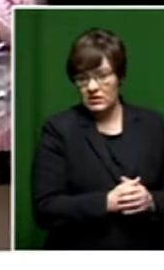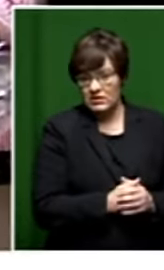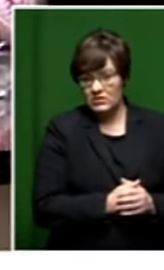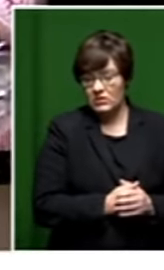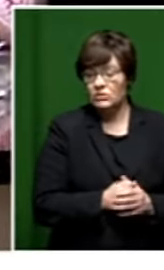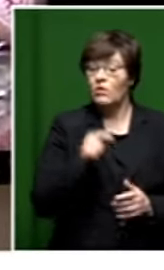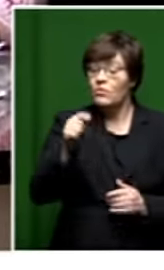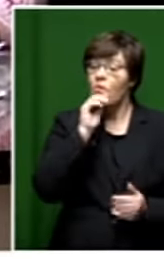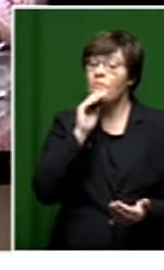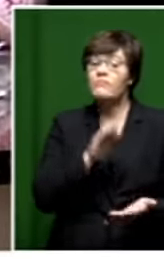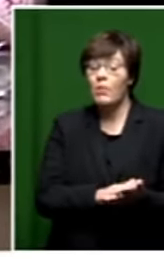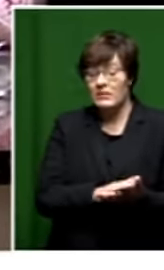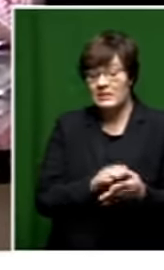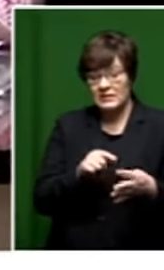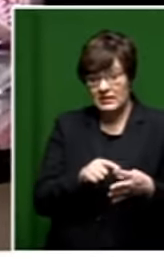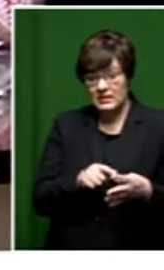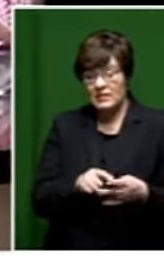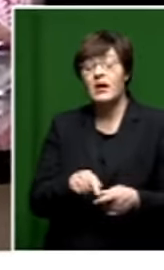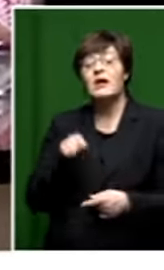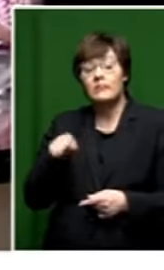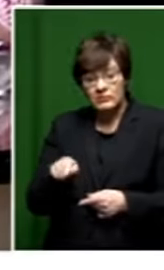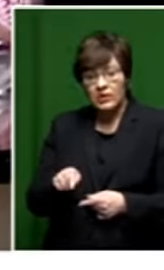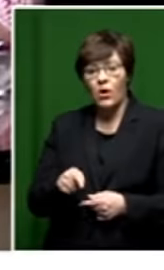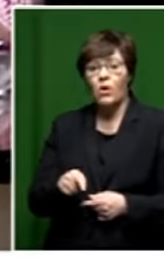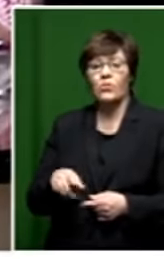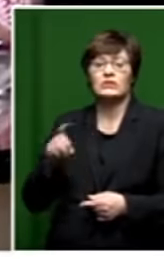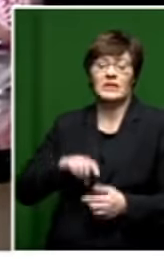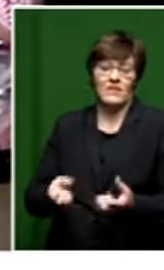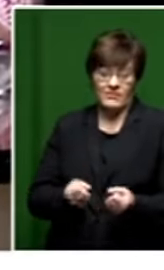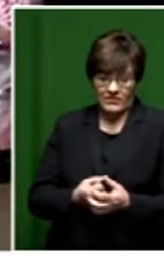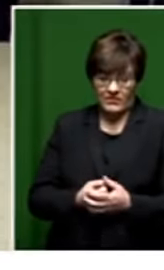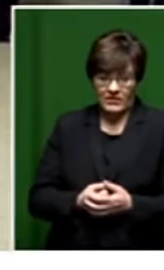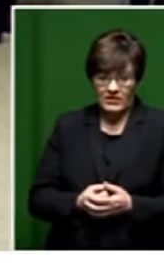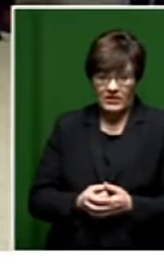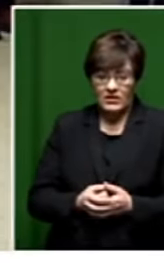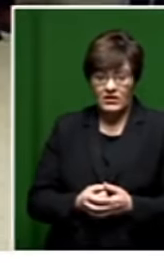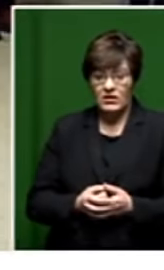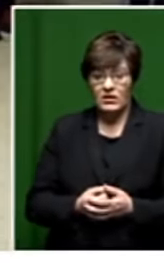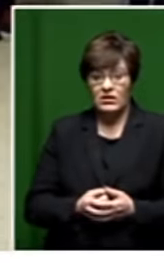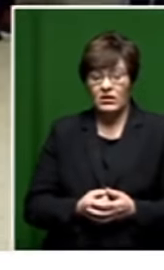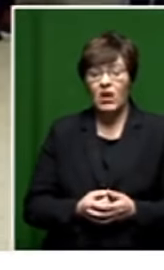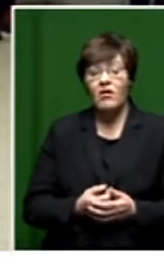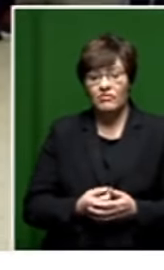say, you promised me this, and this is what you have delivered, which does not meet. And obviously, from a